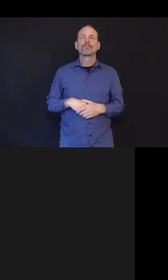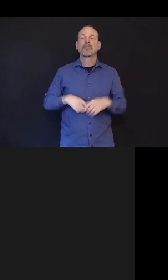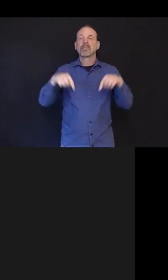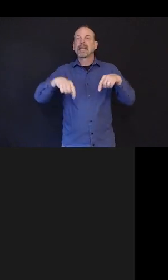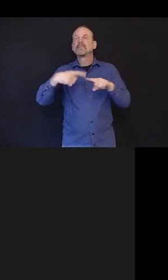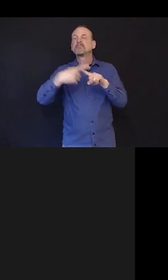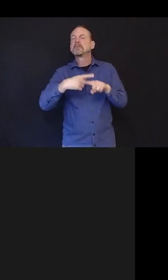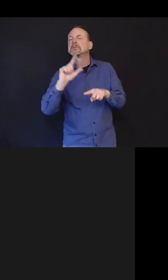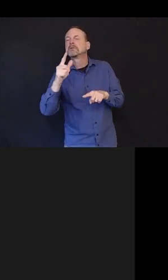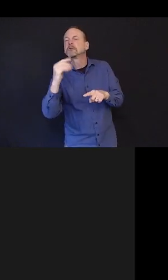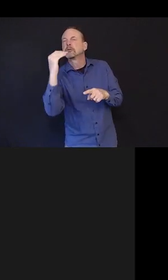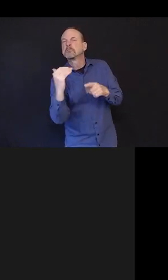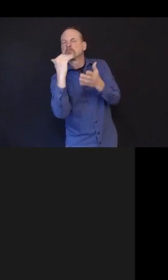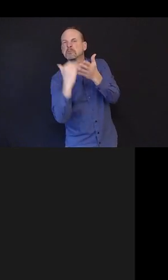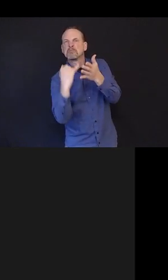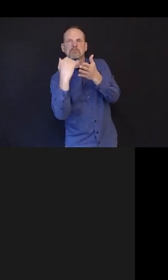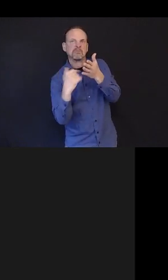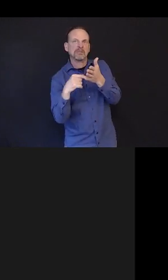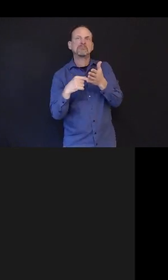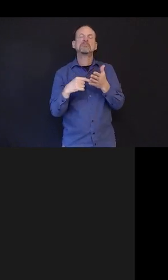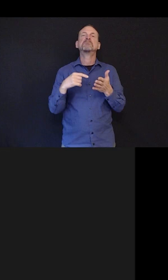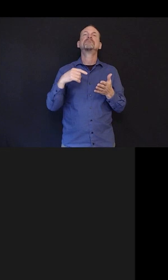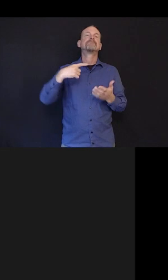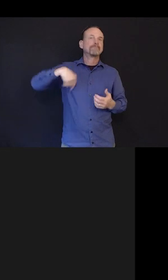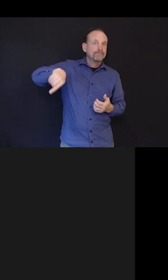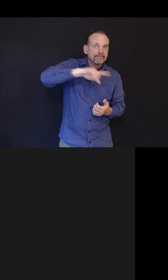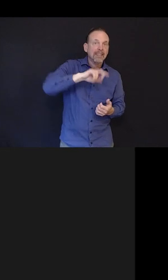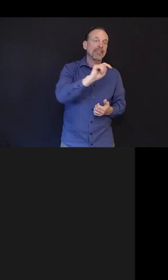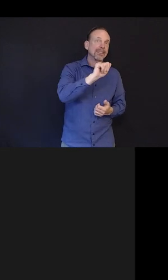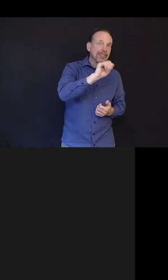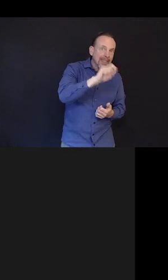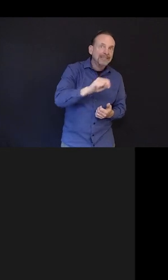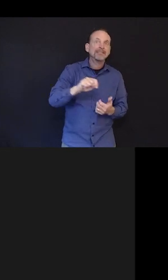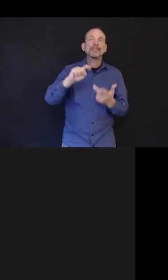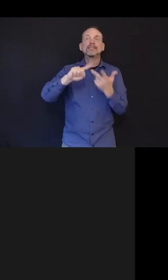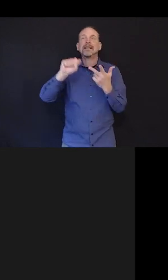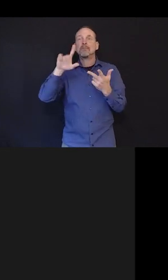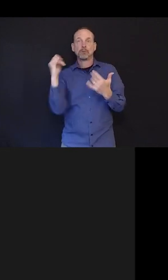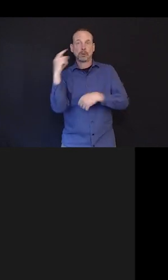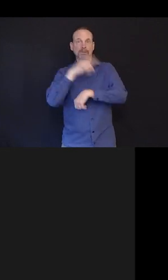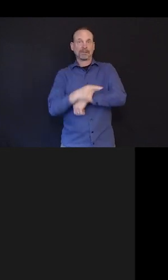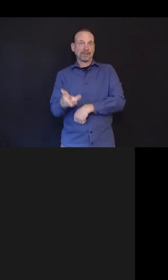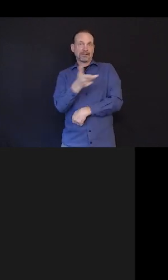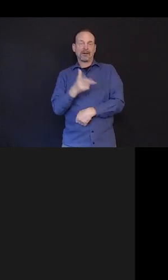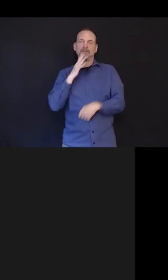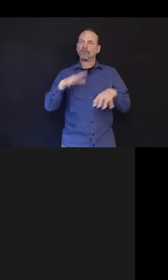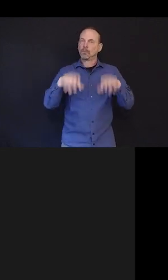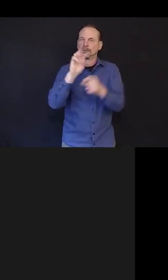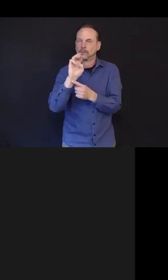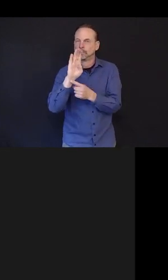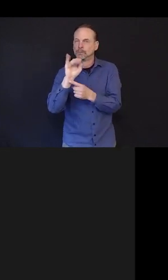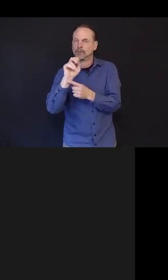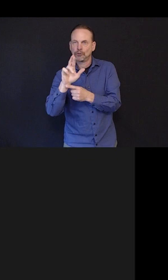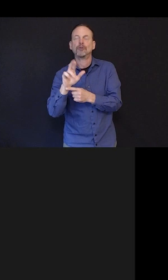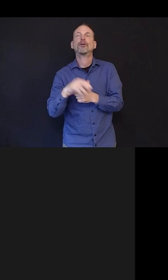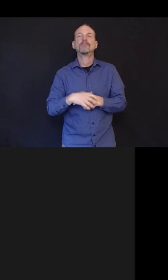Security. We are actually hosting at the end of the month a webinar. NAS, Able Today, and our network